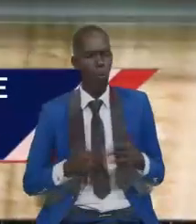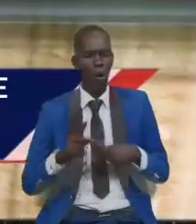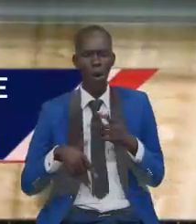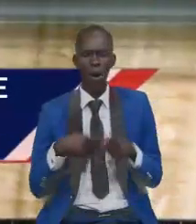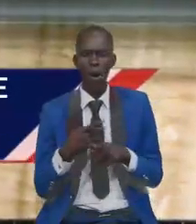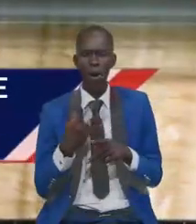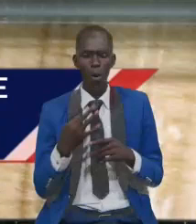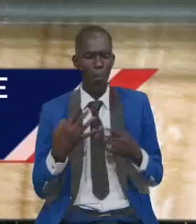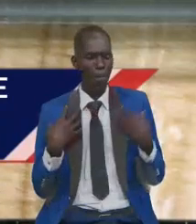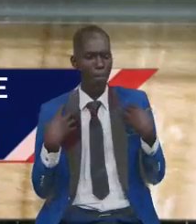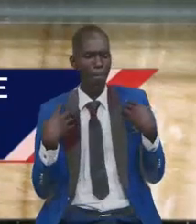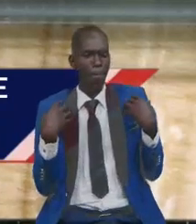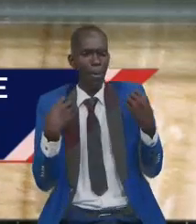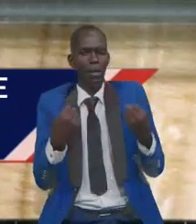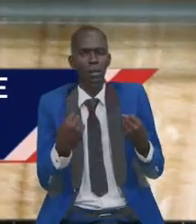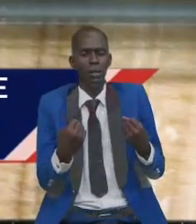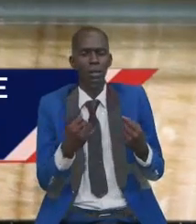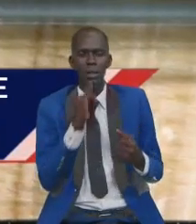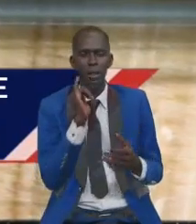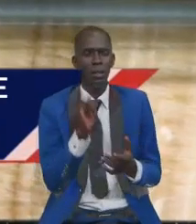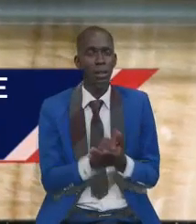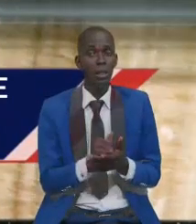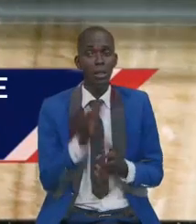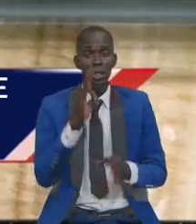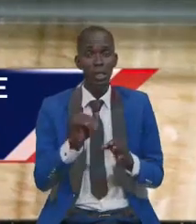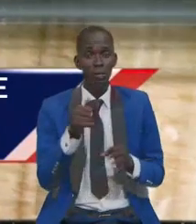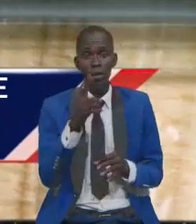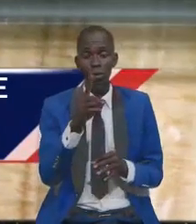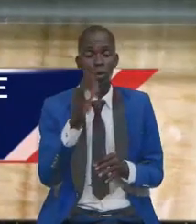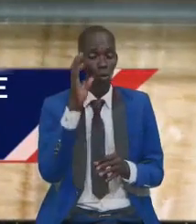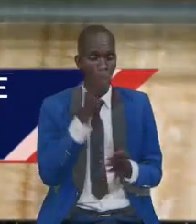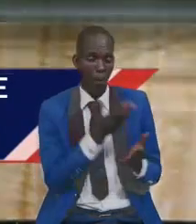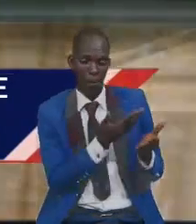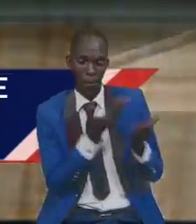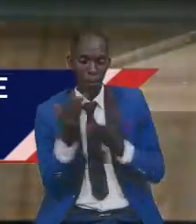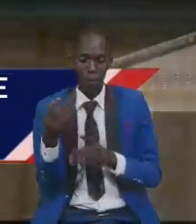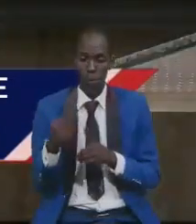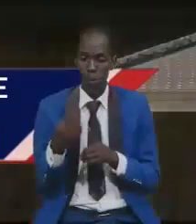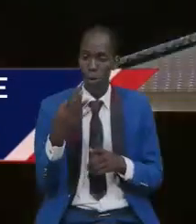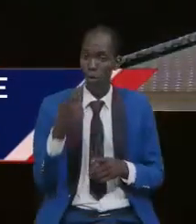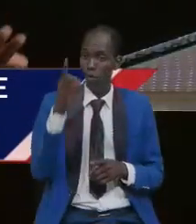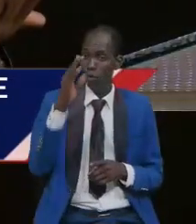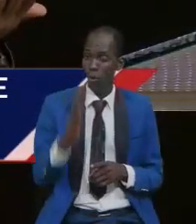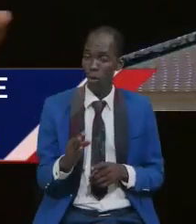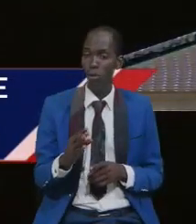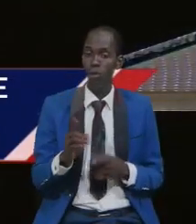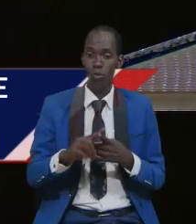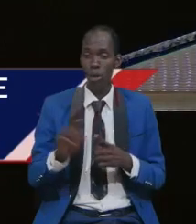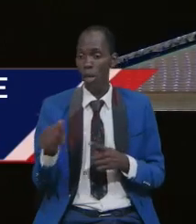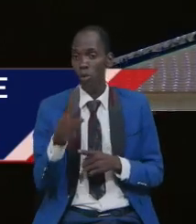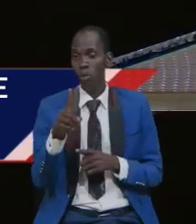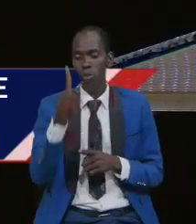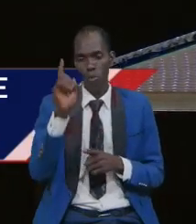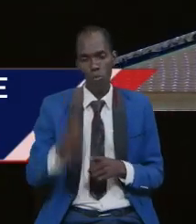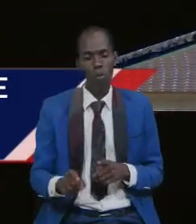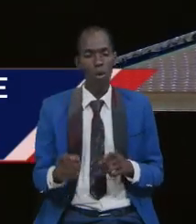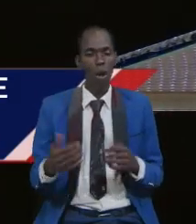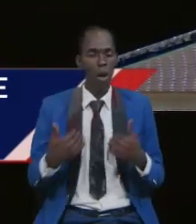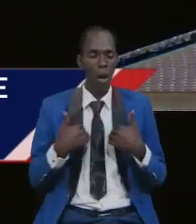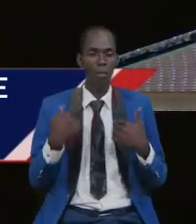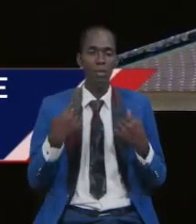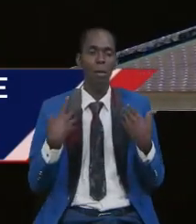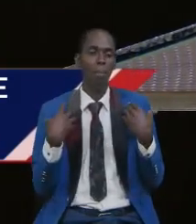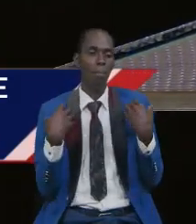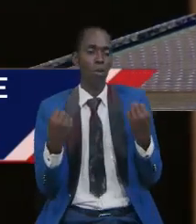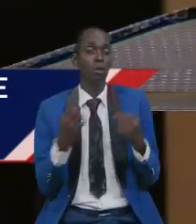what courage. If anyone is going to preach the word of God, you must have the boldness and the courage. If you don't